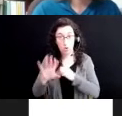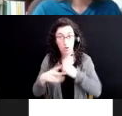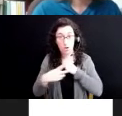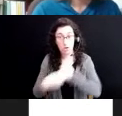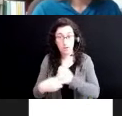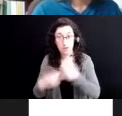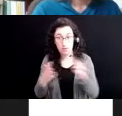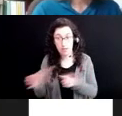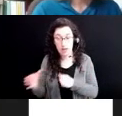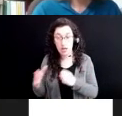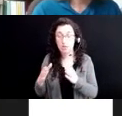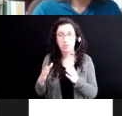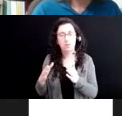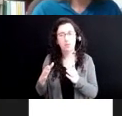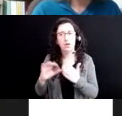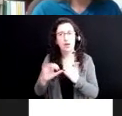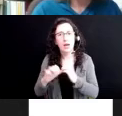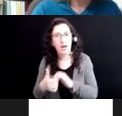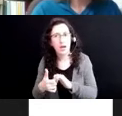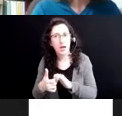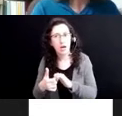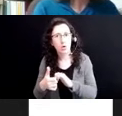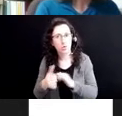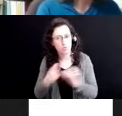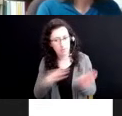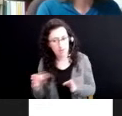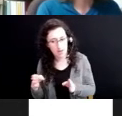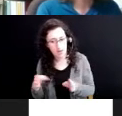work wildlife habitat into that plan,